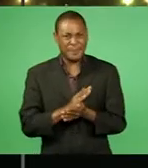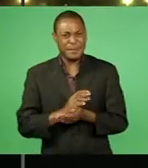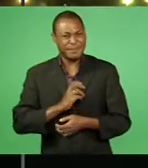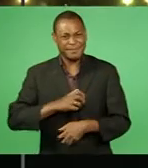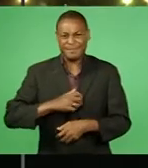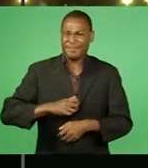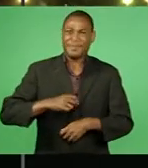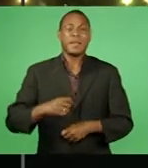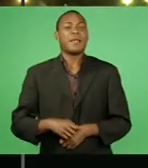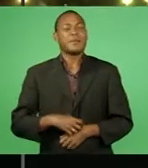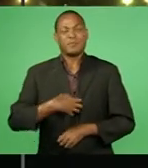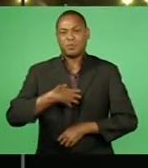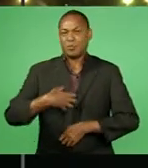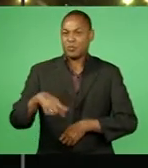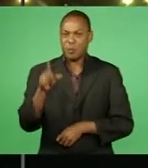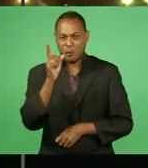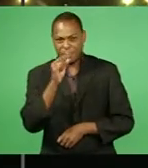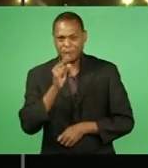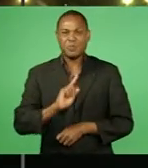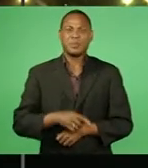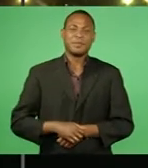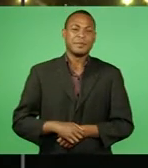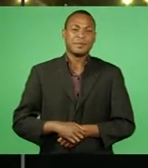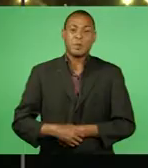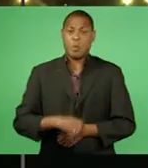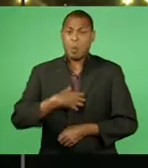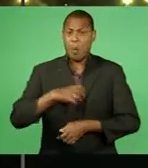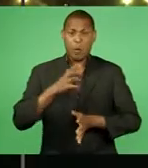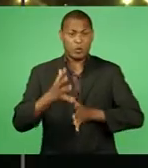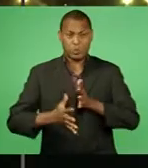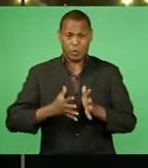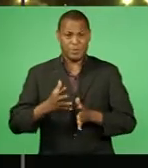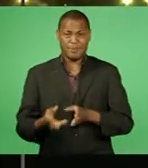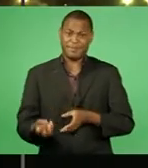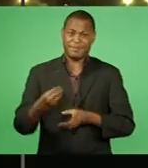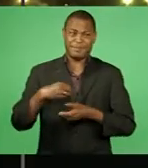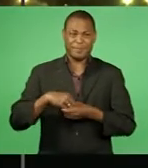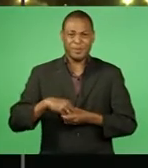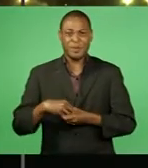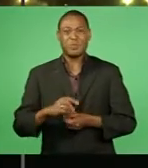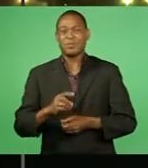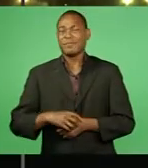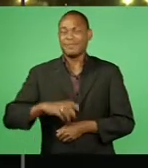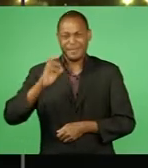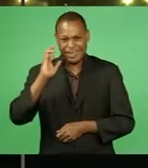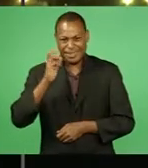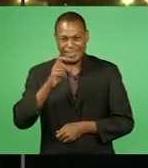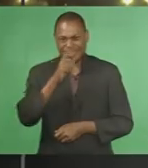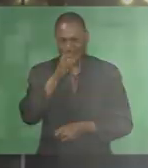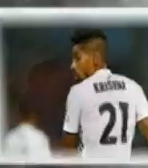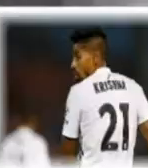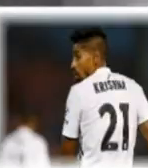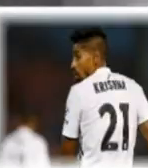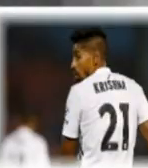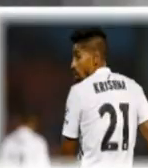more Fijians moving to urban centres. For these stories and others, you can tune in daily to our sister radio station Gold FM. To our poll